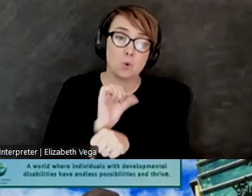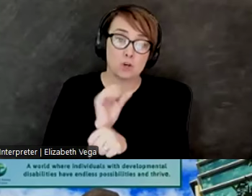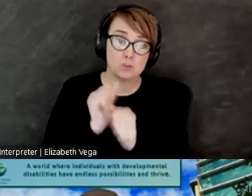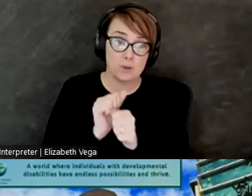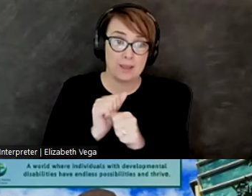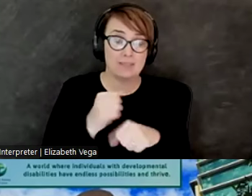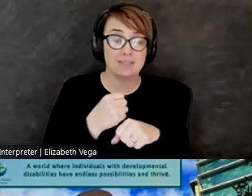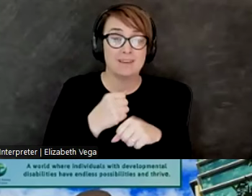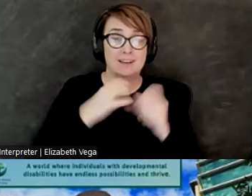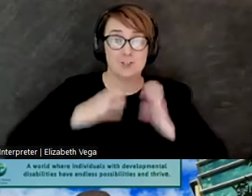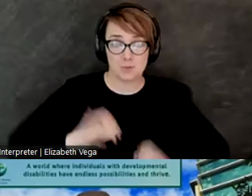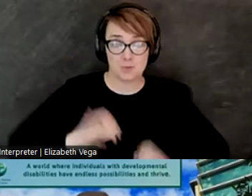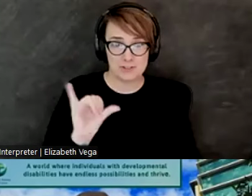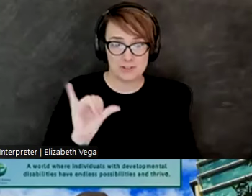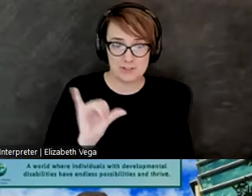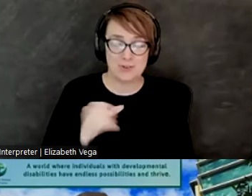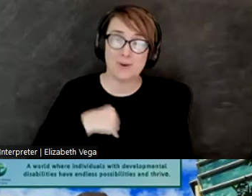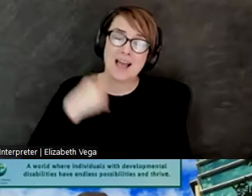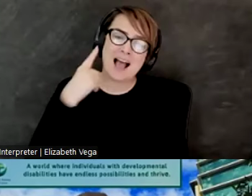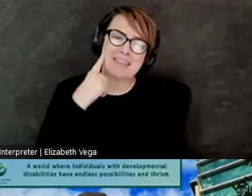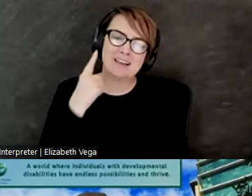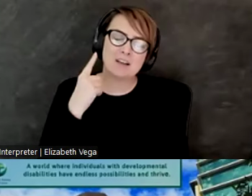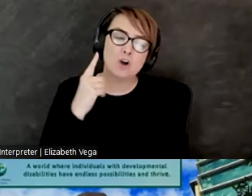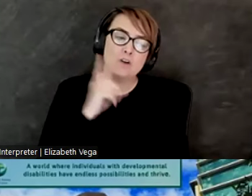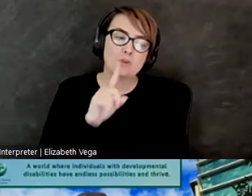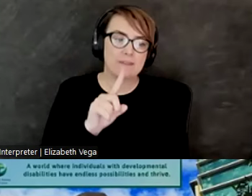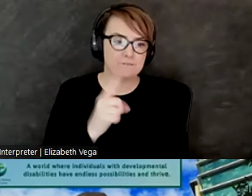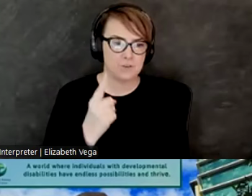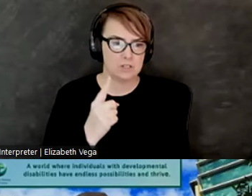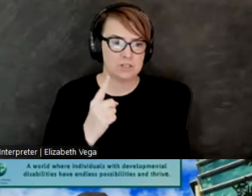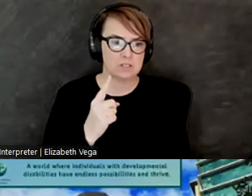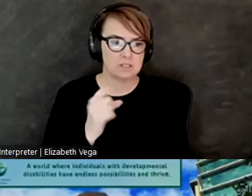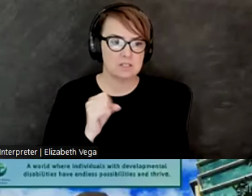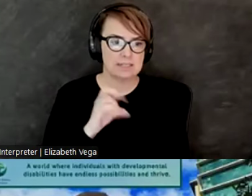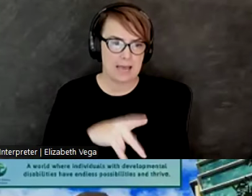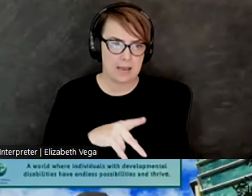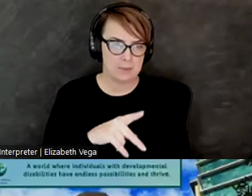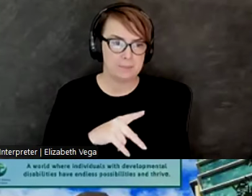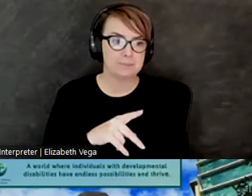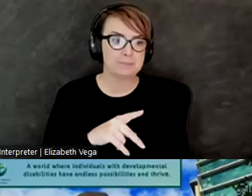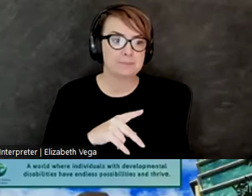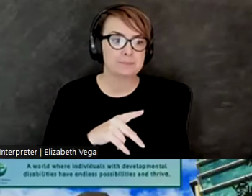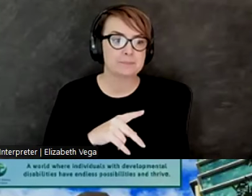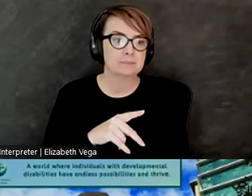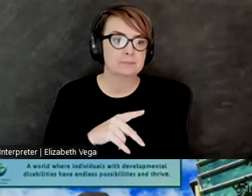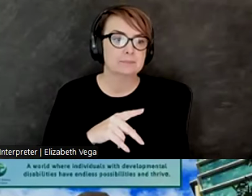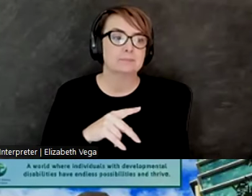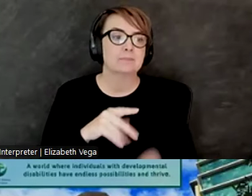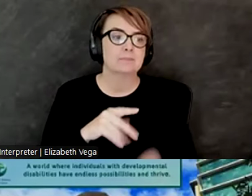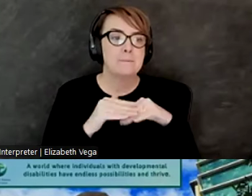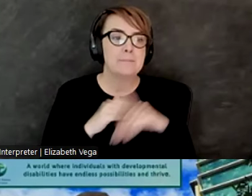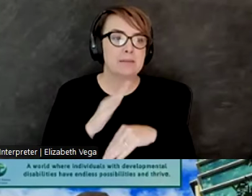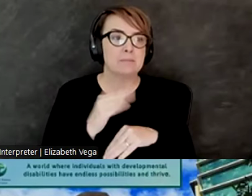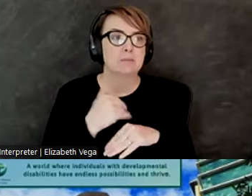Just thinking about, I think for this first step, this is about at minimum having this two-person subcommittee bring